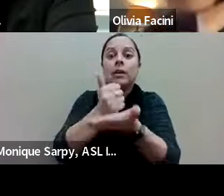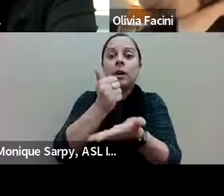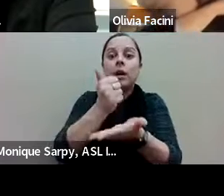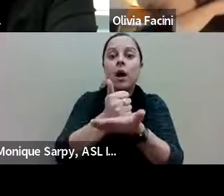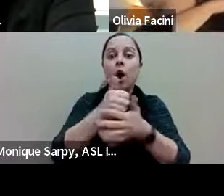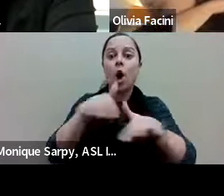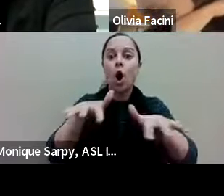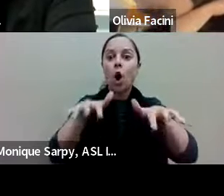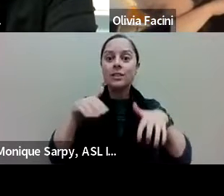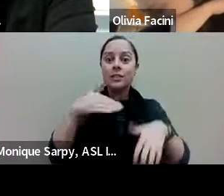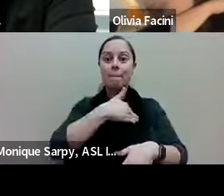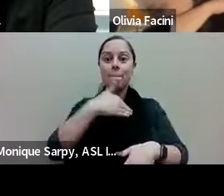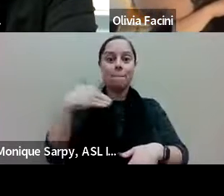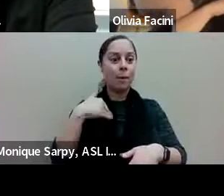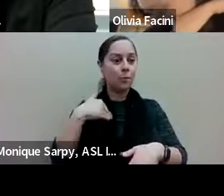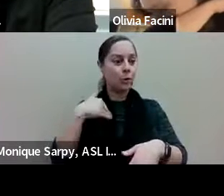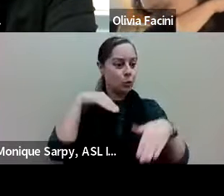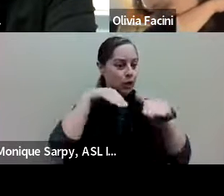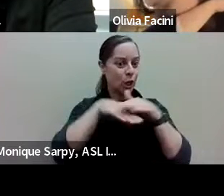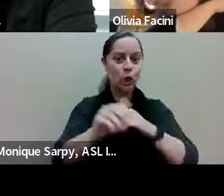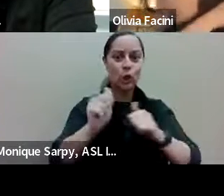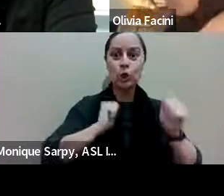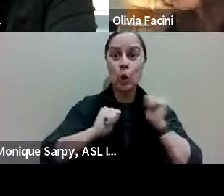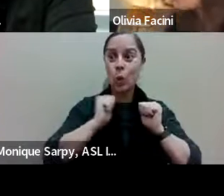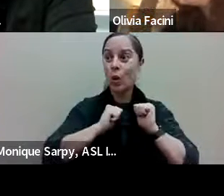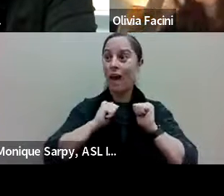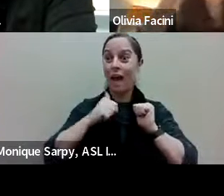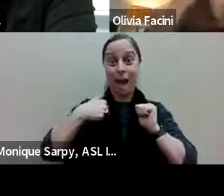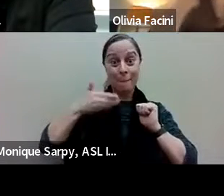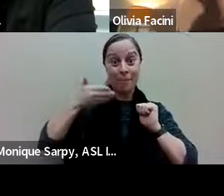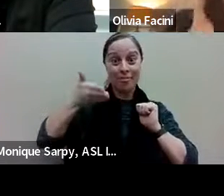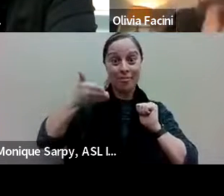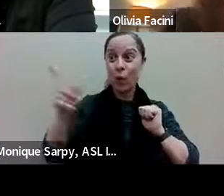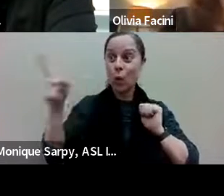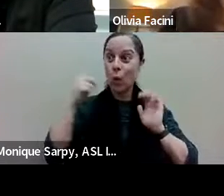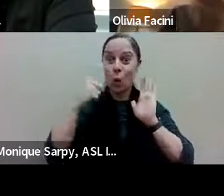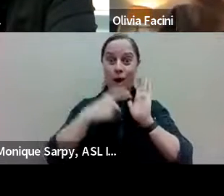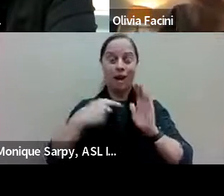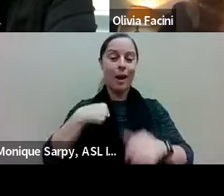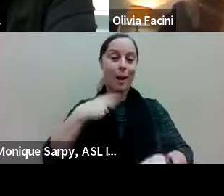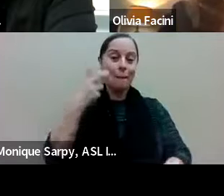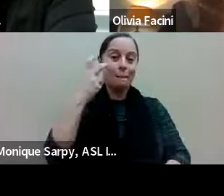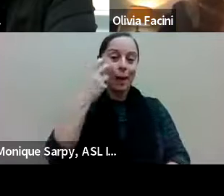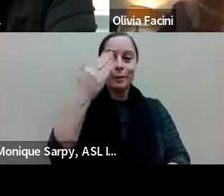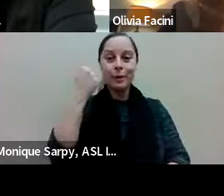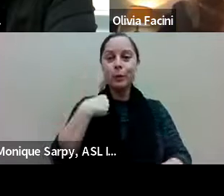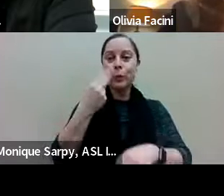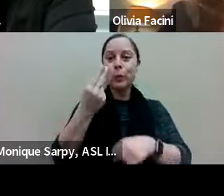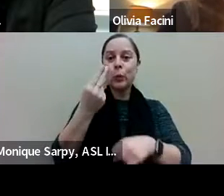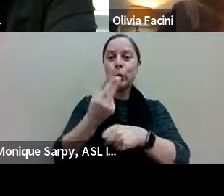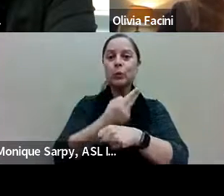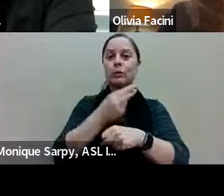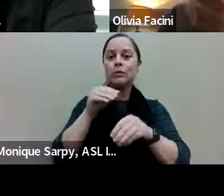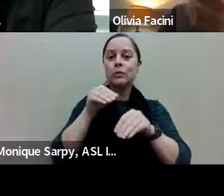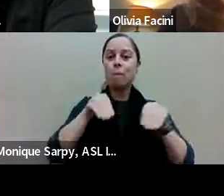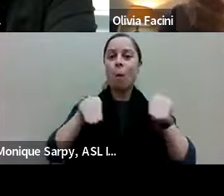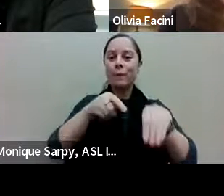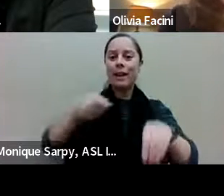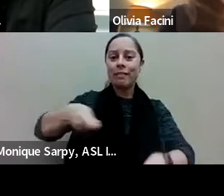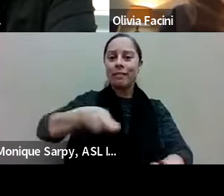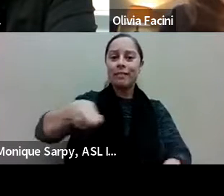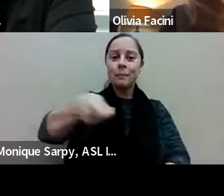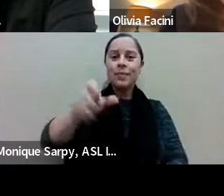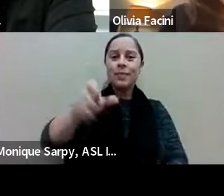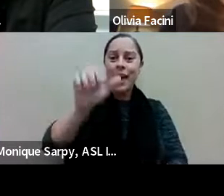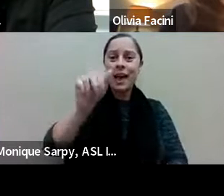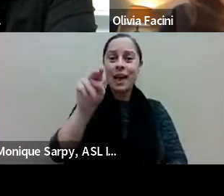showroom, if I'm there and they notice that I'm blind because I'm using a mobility cane, just greeting me